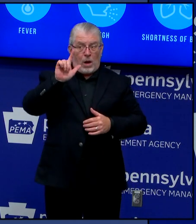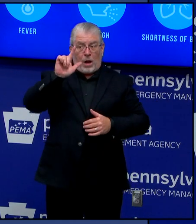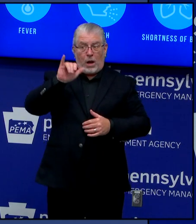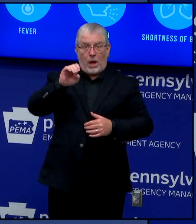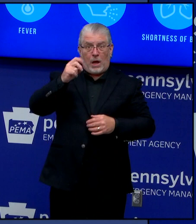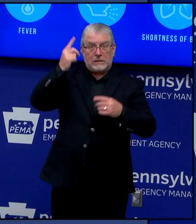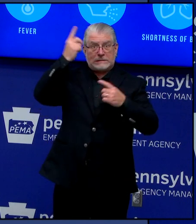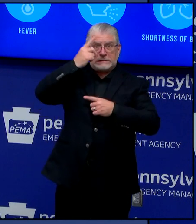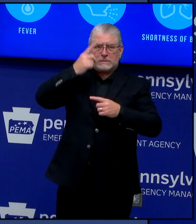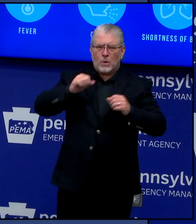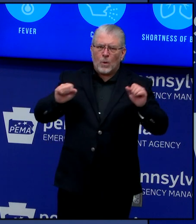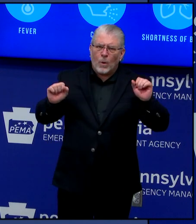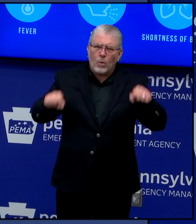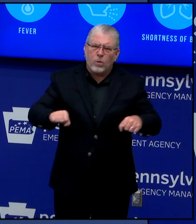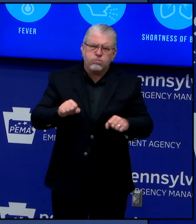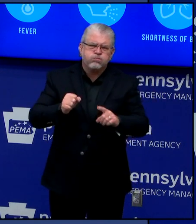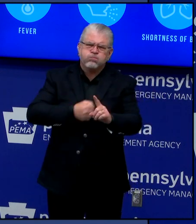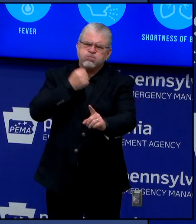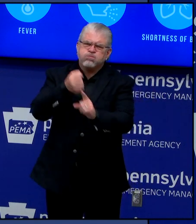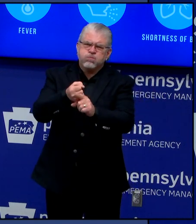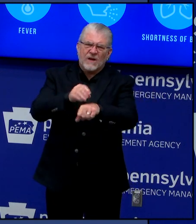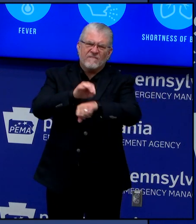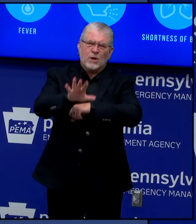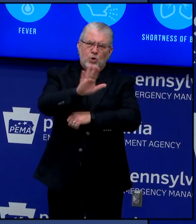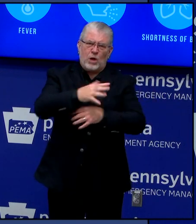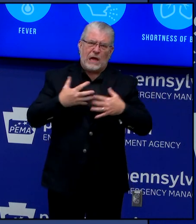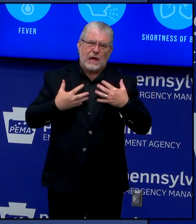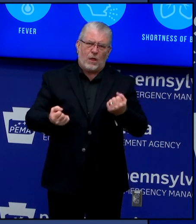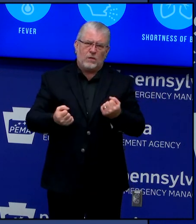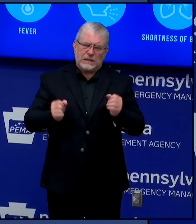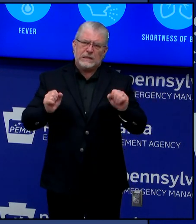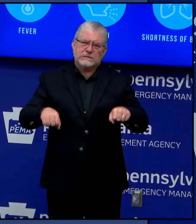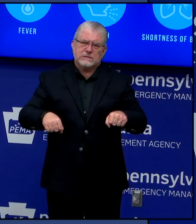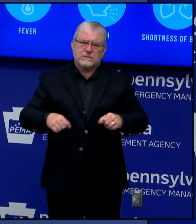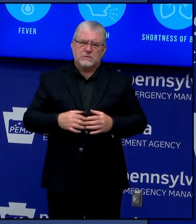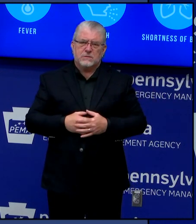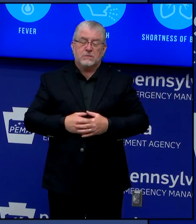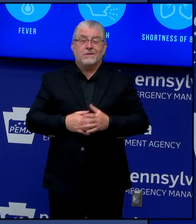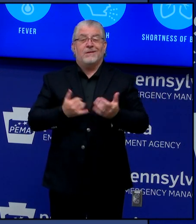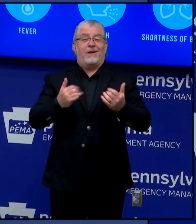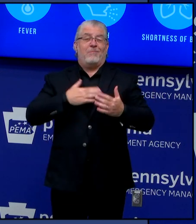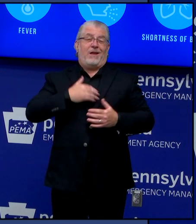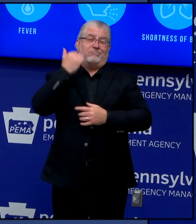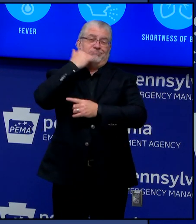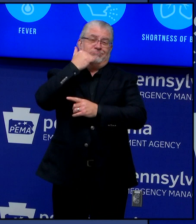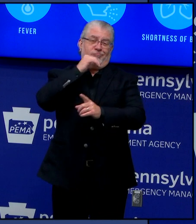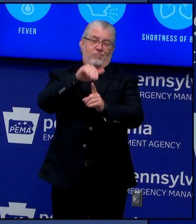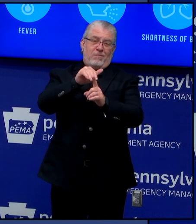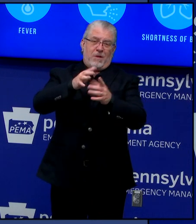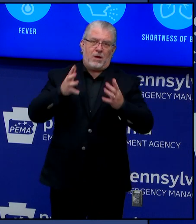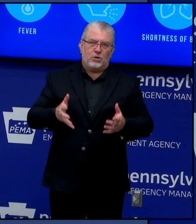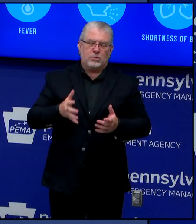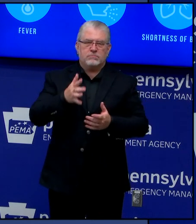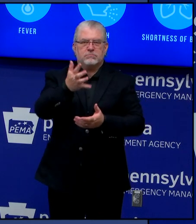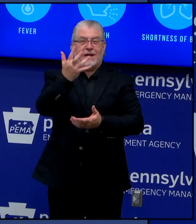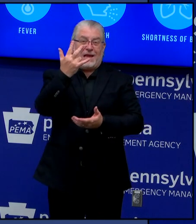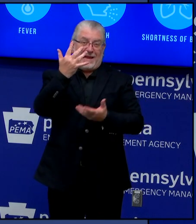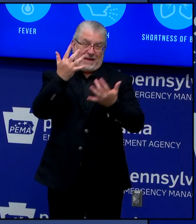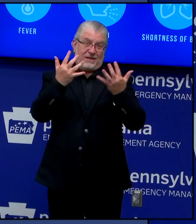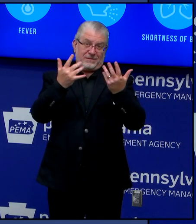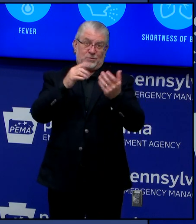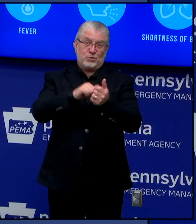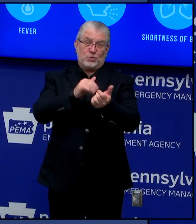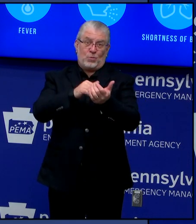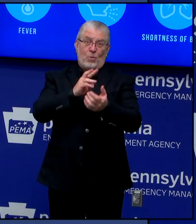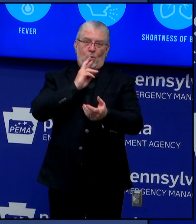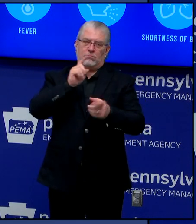Now, here are my daily reminders. Wash your hands with soap and water for at least 20 seconds, or use hand